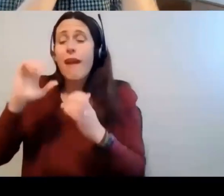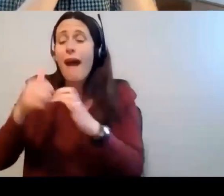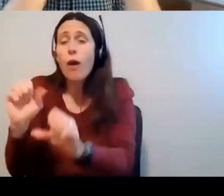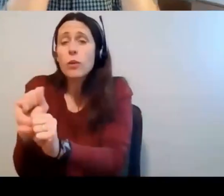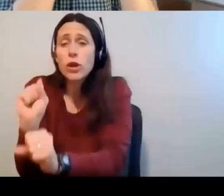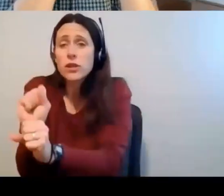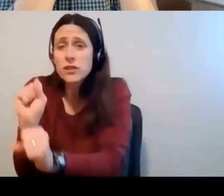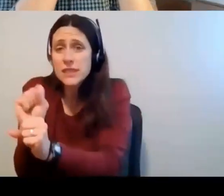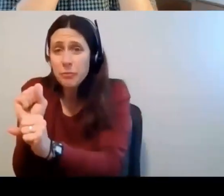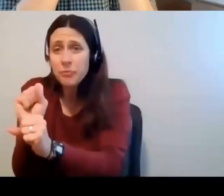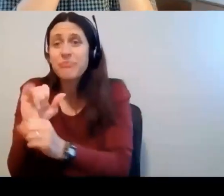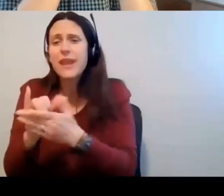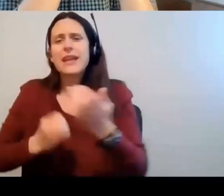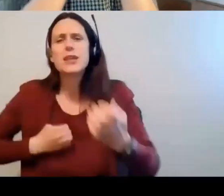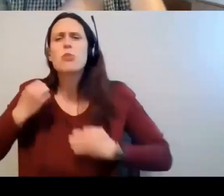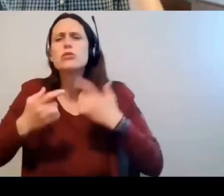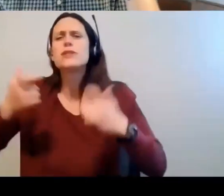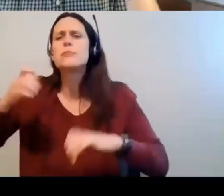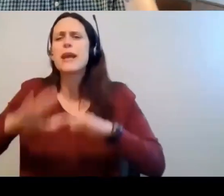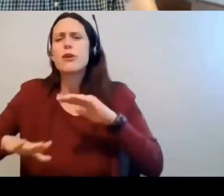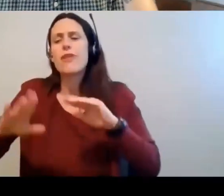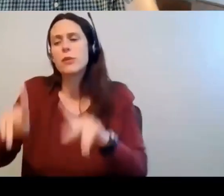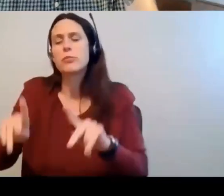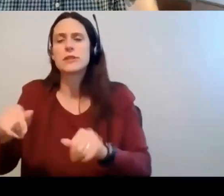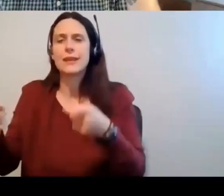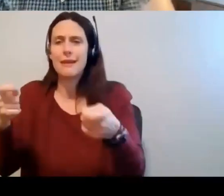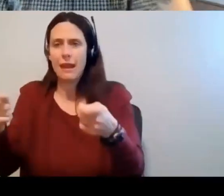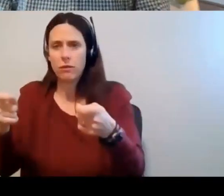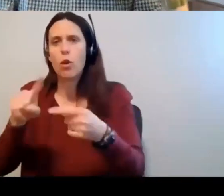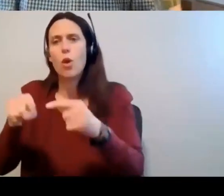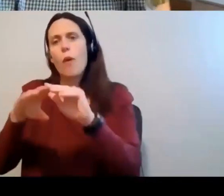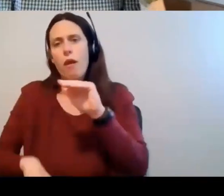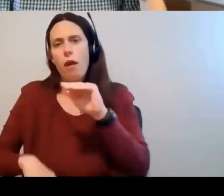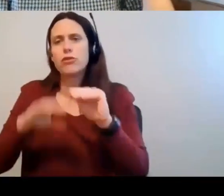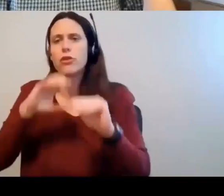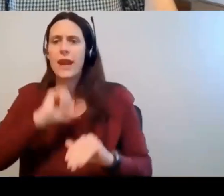that emotion is bigger than I can handle. That makes sense?